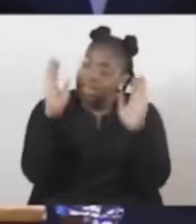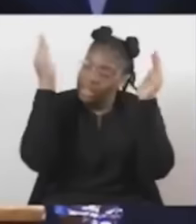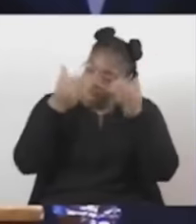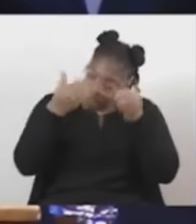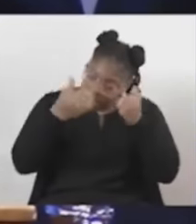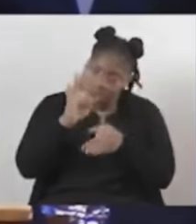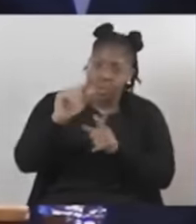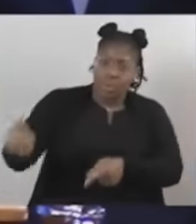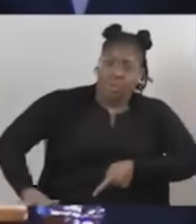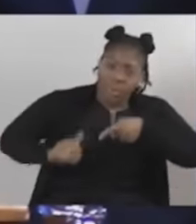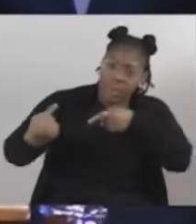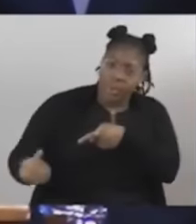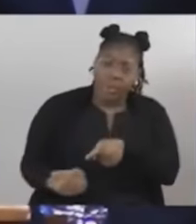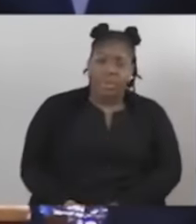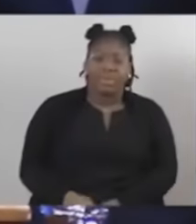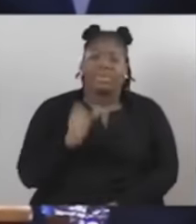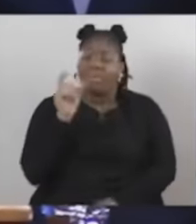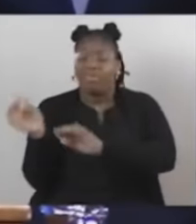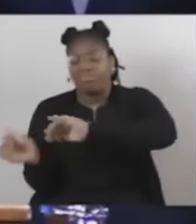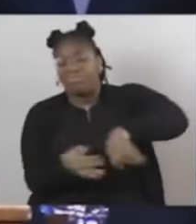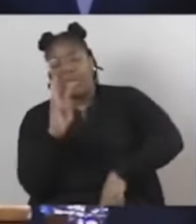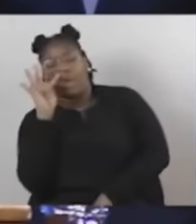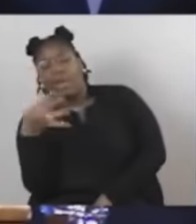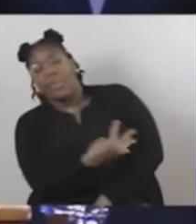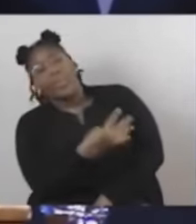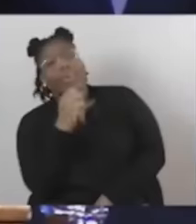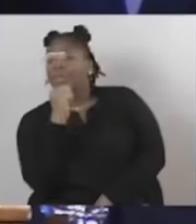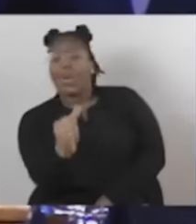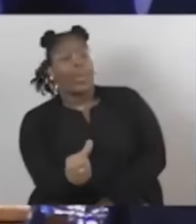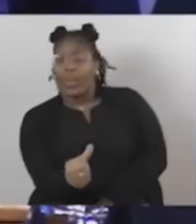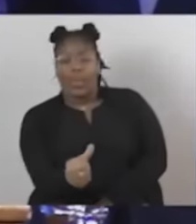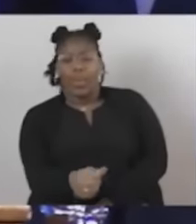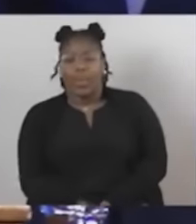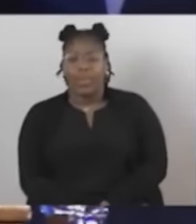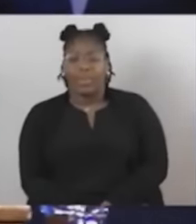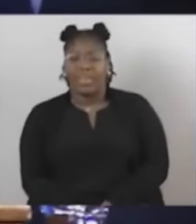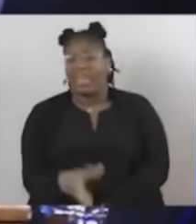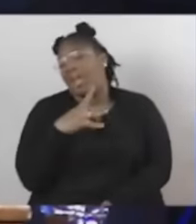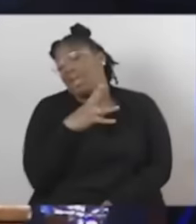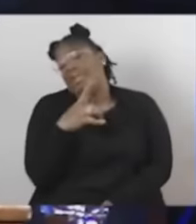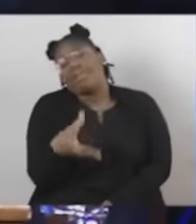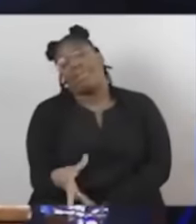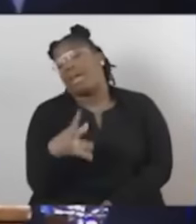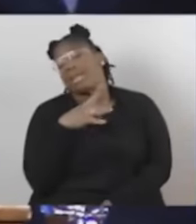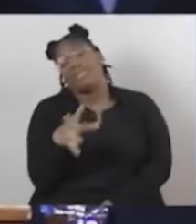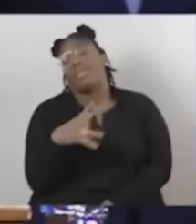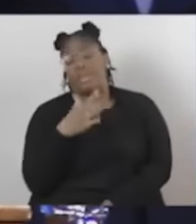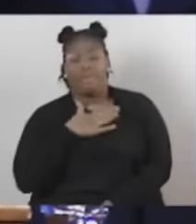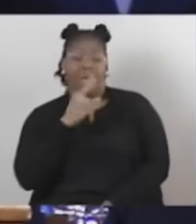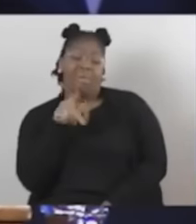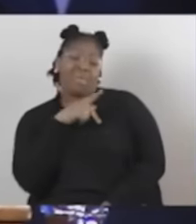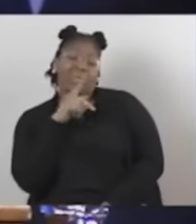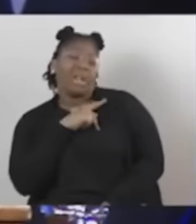it. Don't write it off as a necessary evil, going around writing it off as a description of the common trait